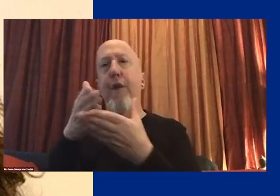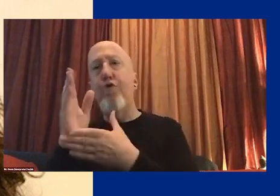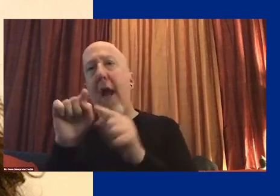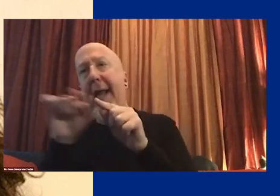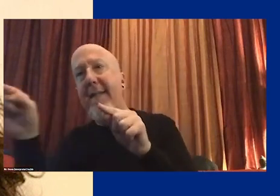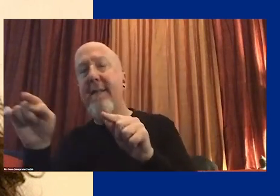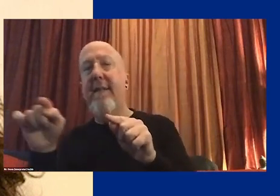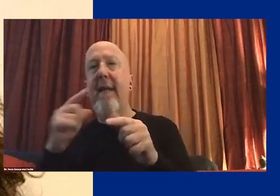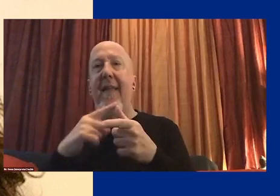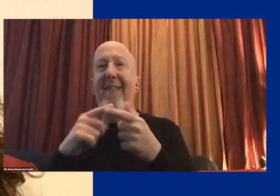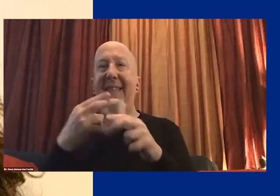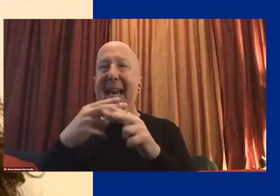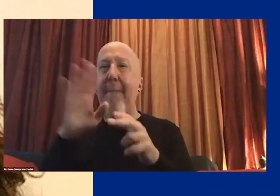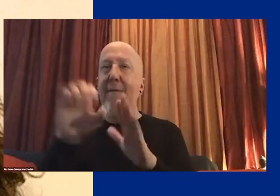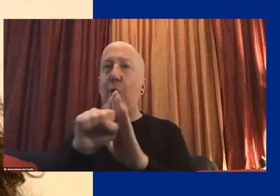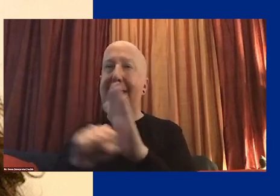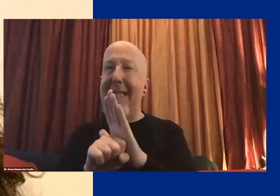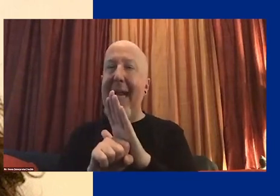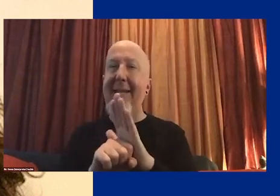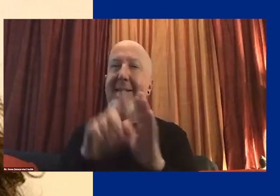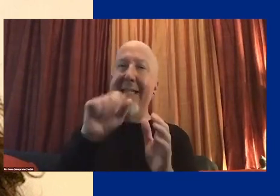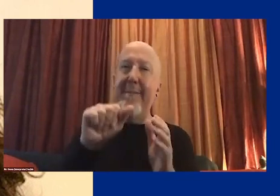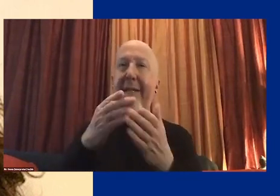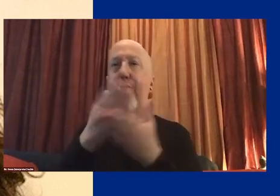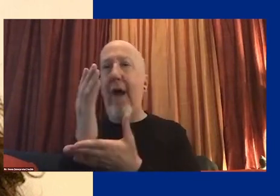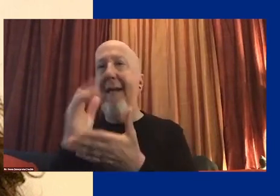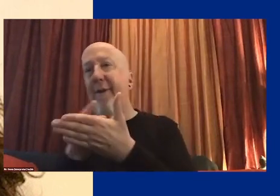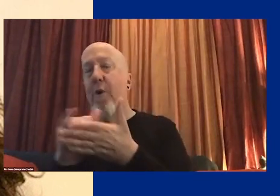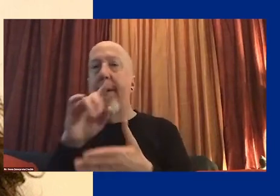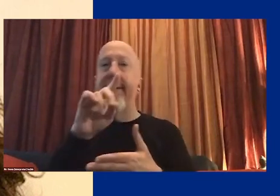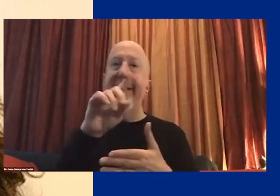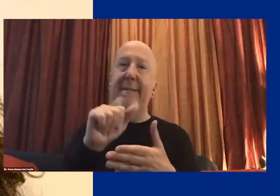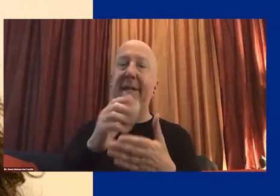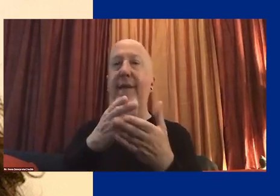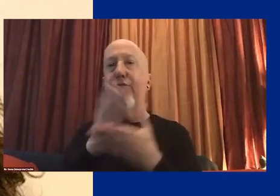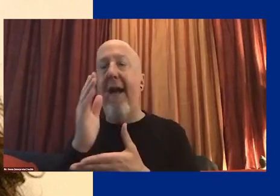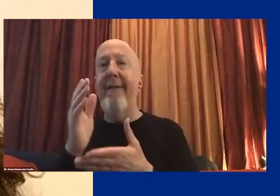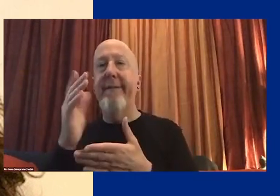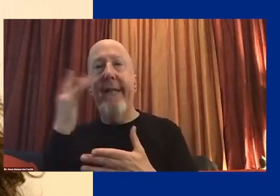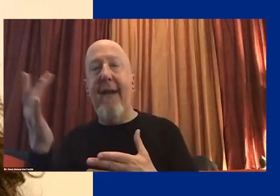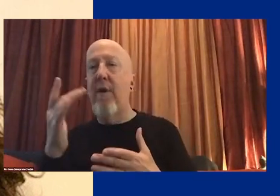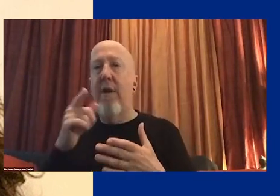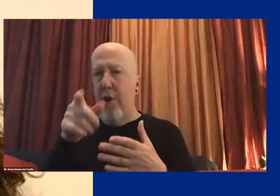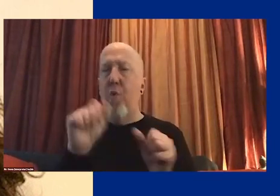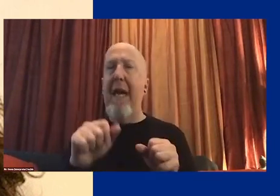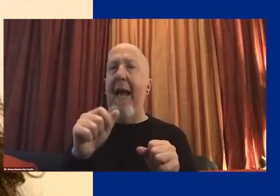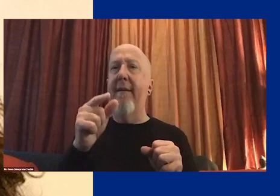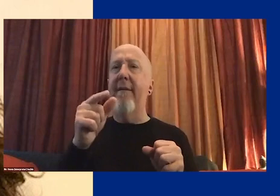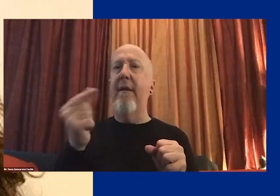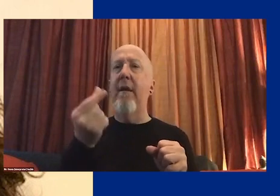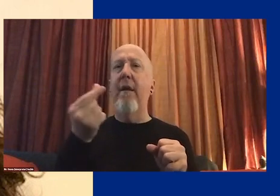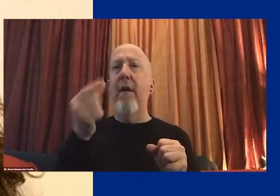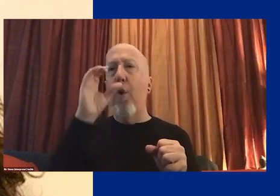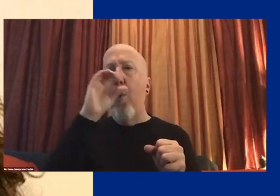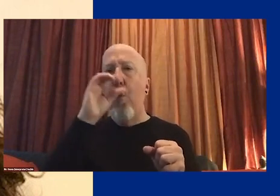the name of your state. And if you have, you can Google them, Disability Rights, name of your state, and call them